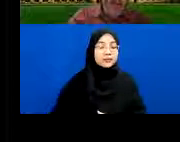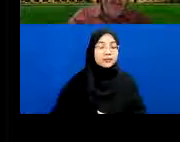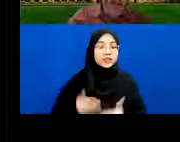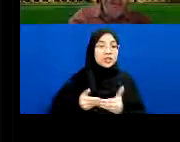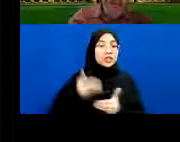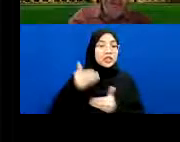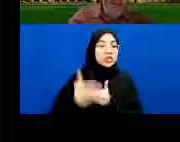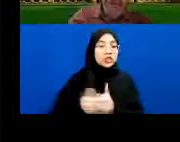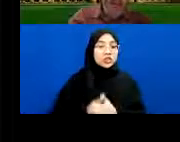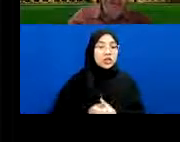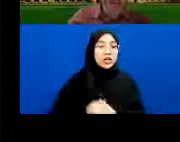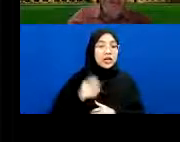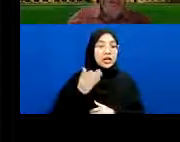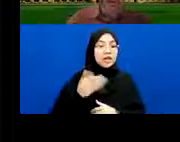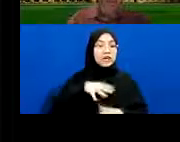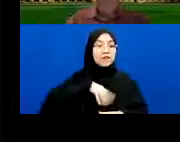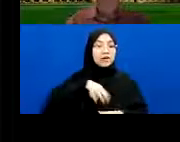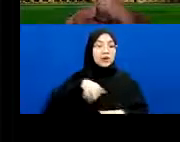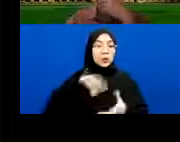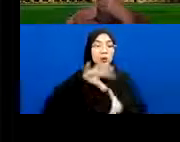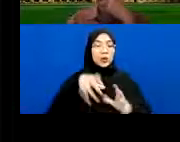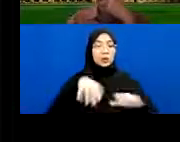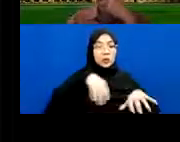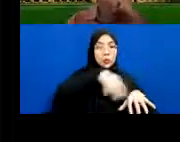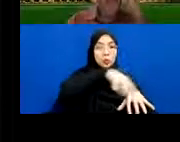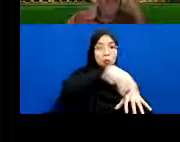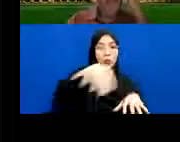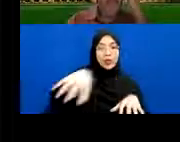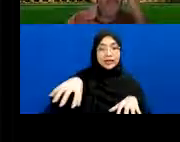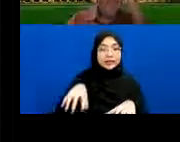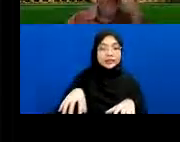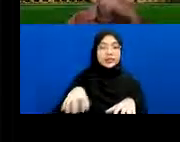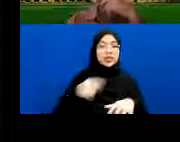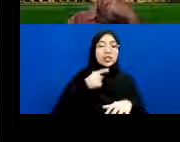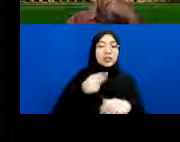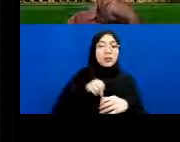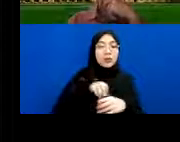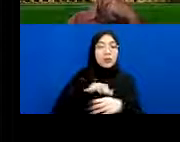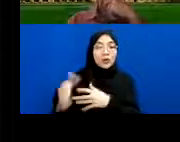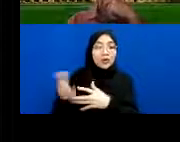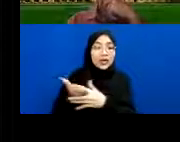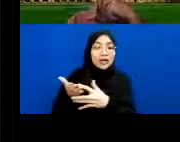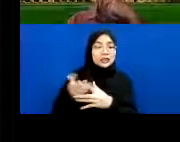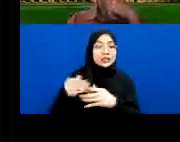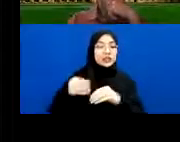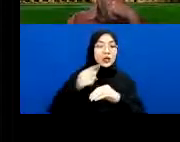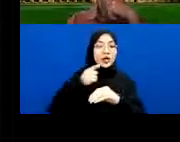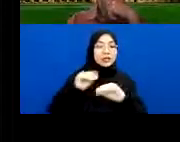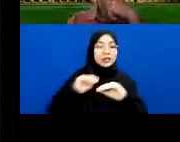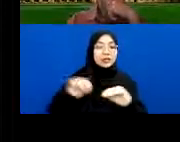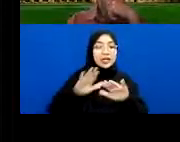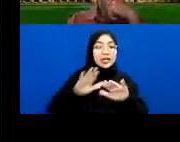The geographical location can also influence access to obtain education for children with disability. For